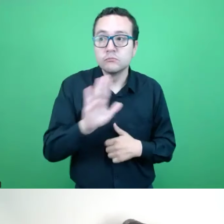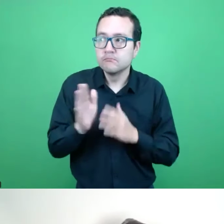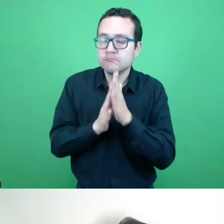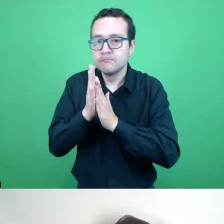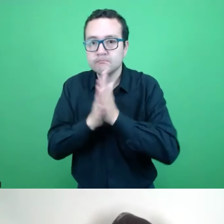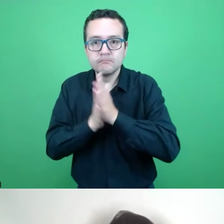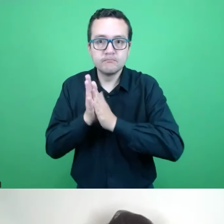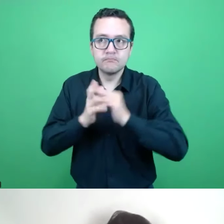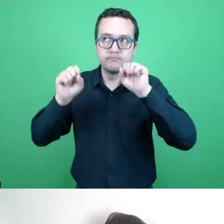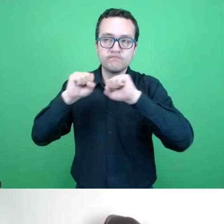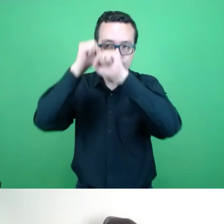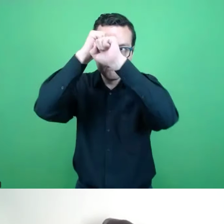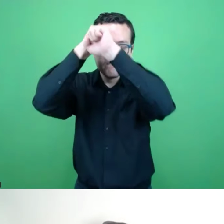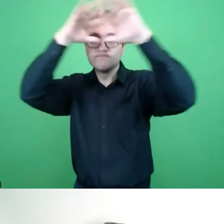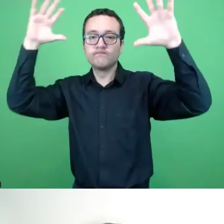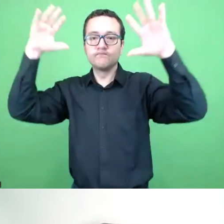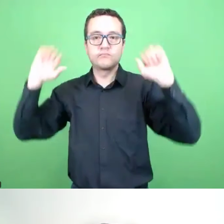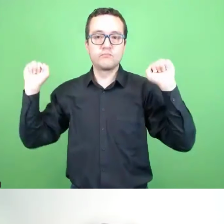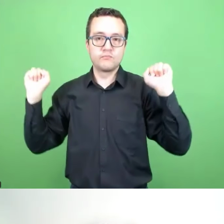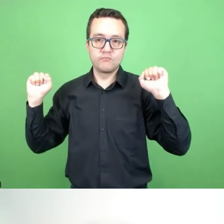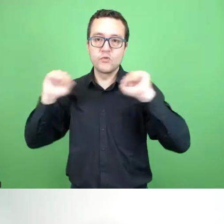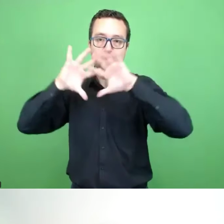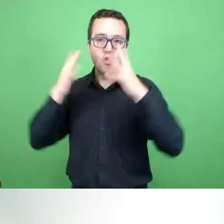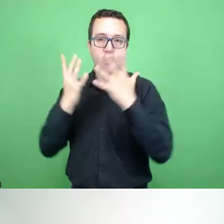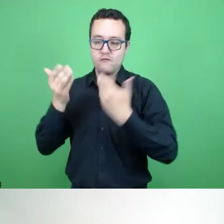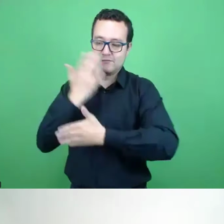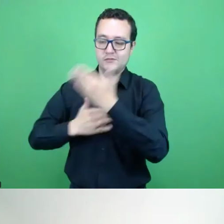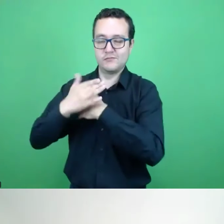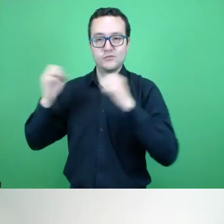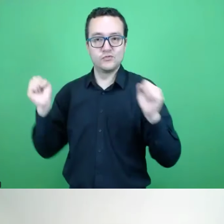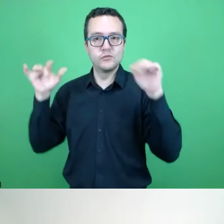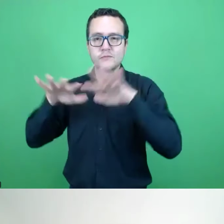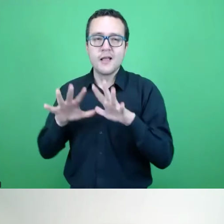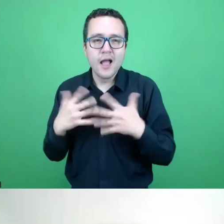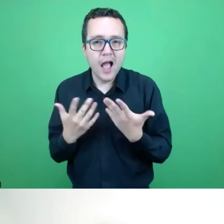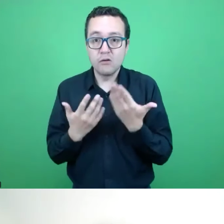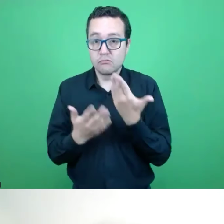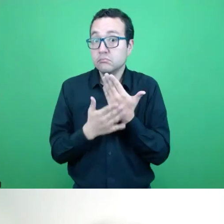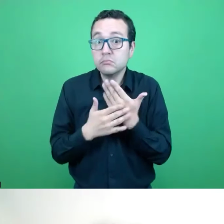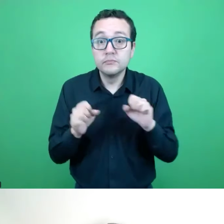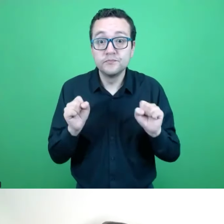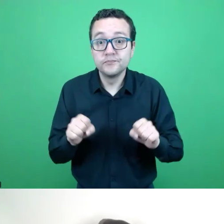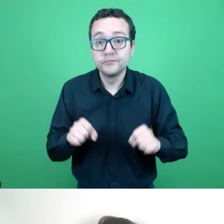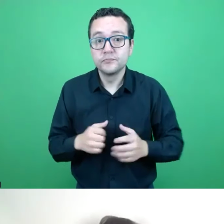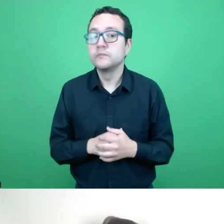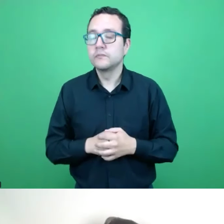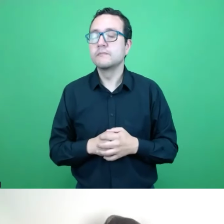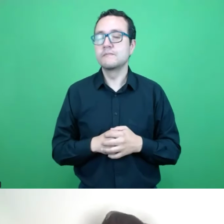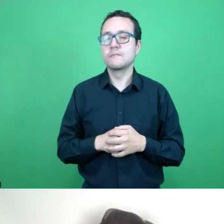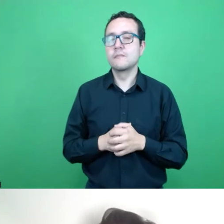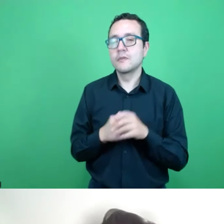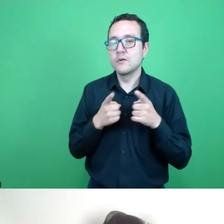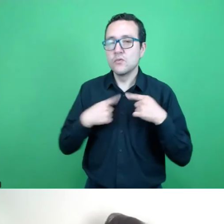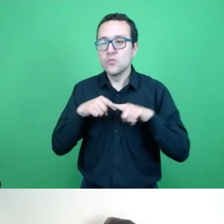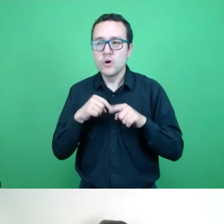Global Disability Summit, we're also going to look at having different events throughout the